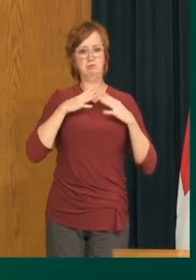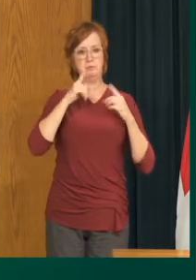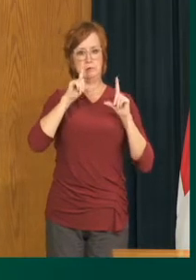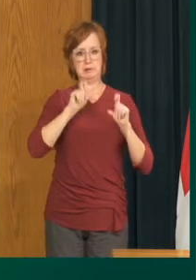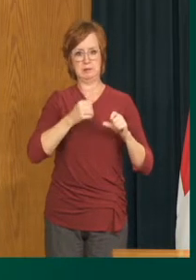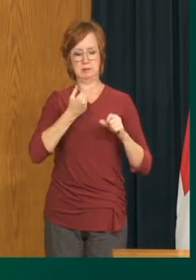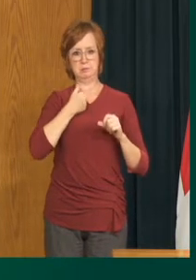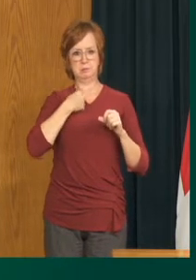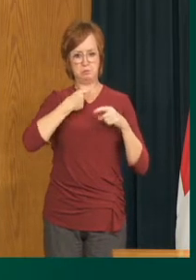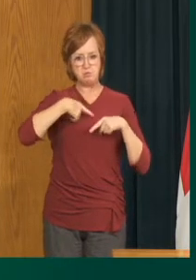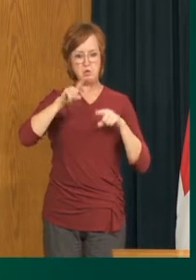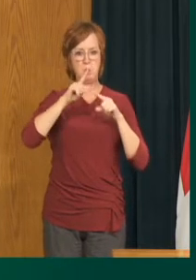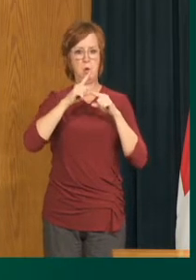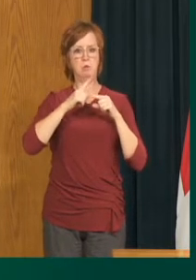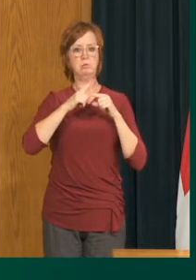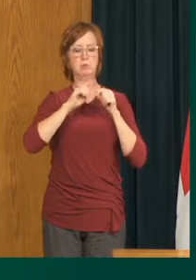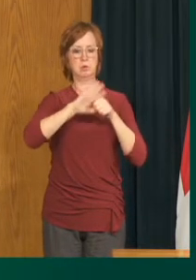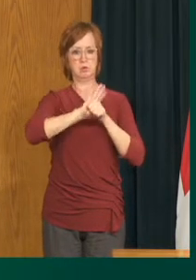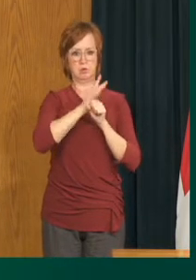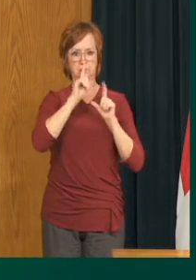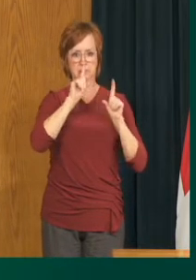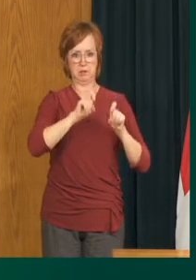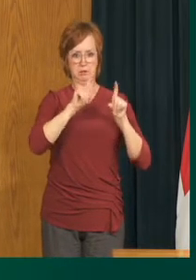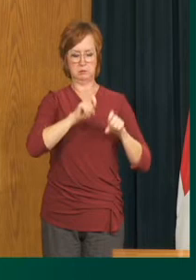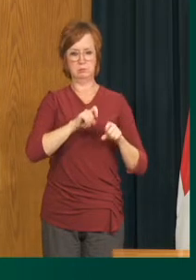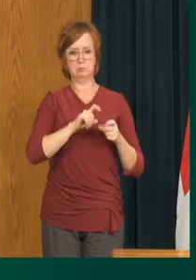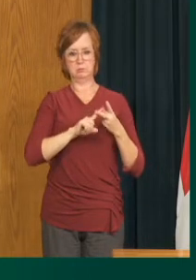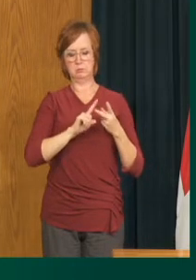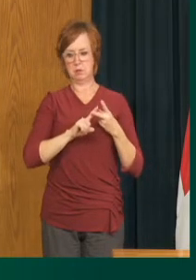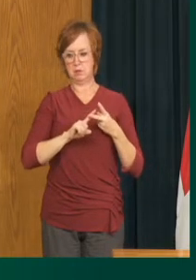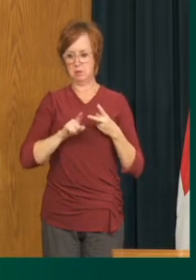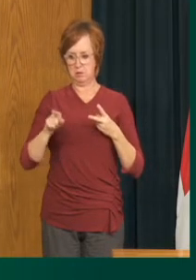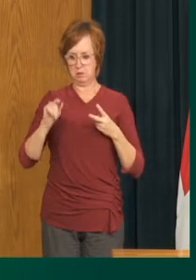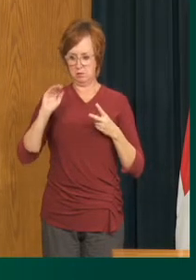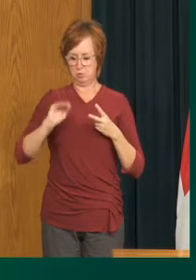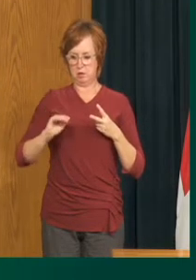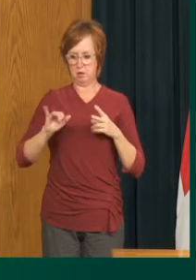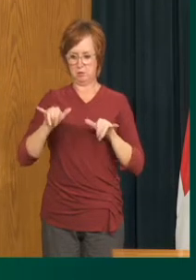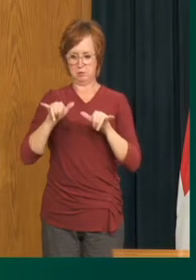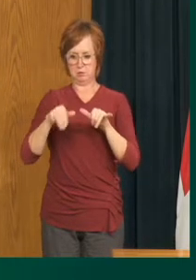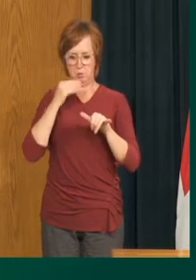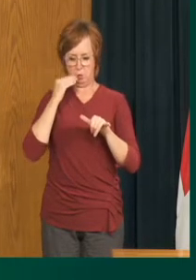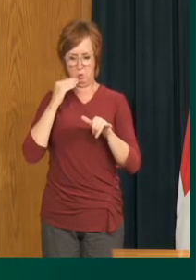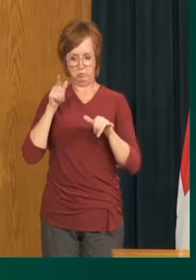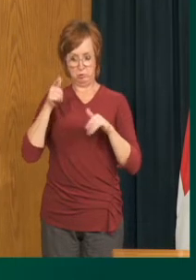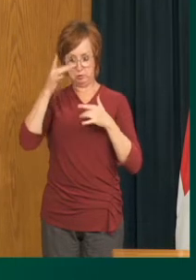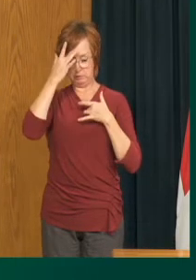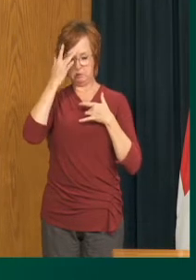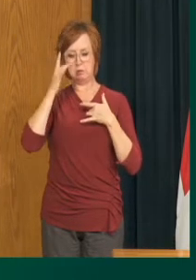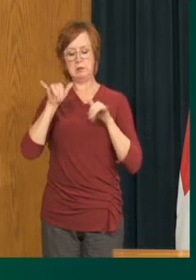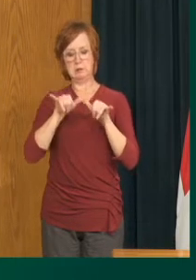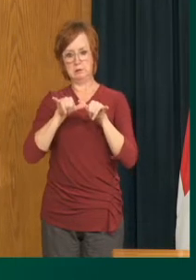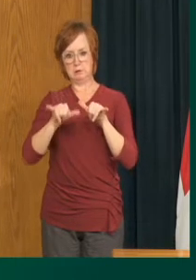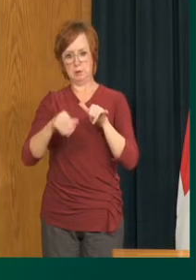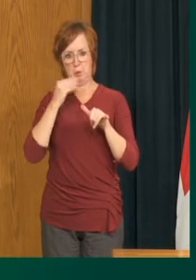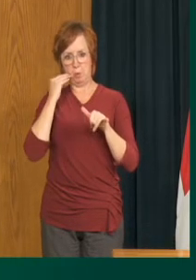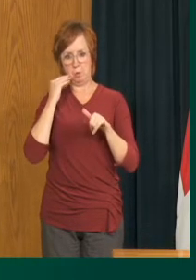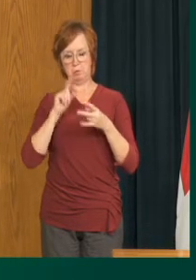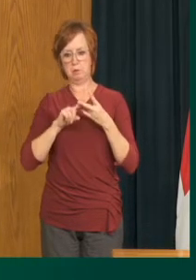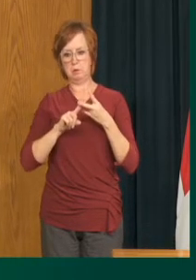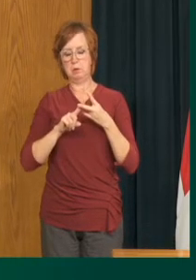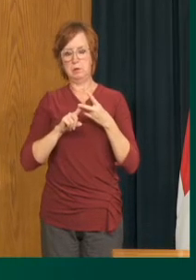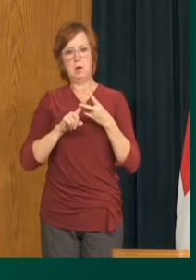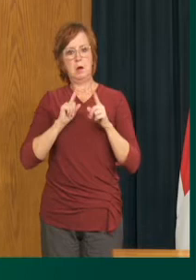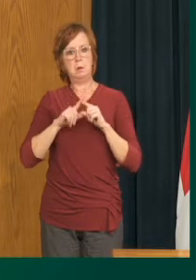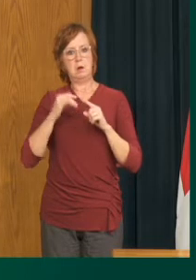place. And if your child is unwell, the child stays home. And if public health investigation shows that the child may have gone to school in the